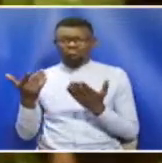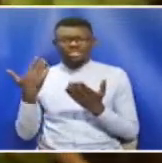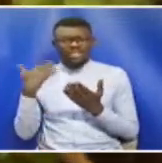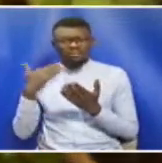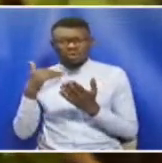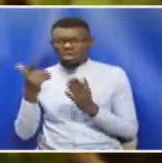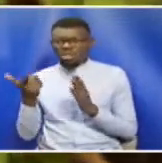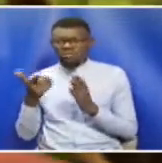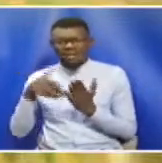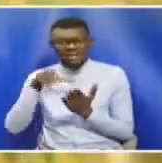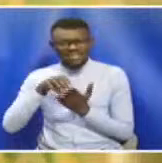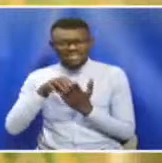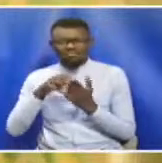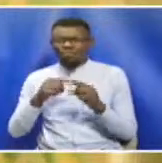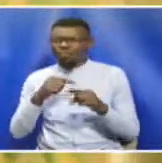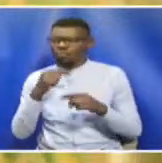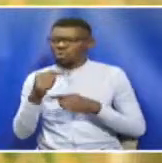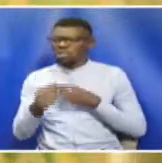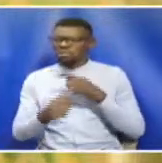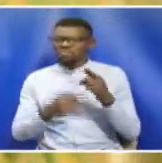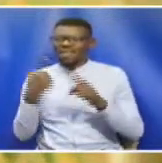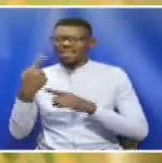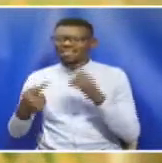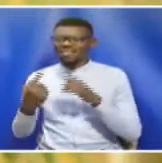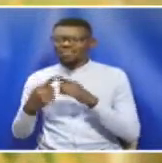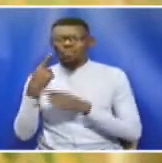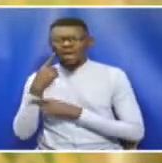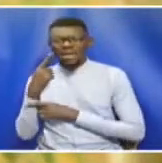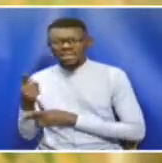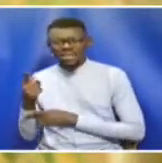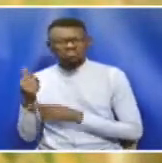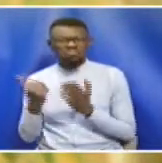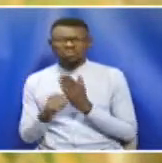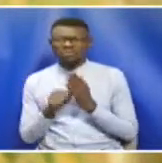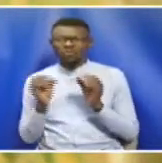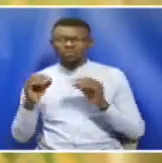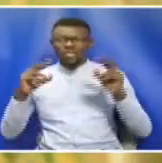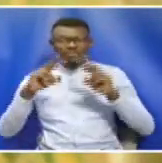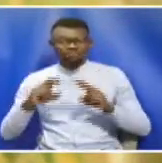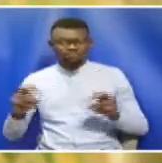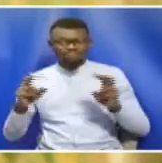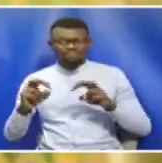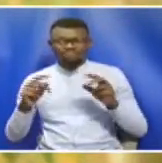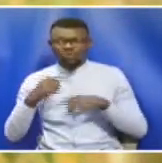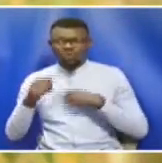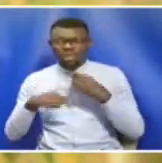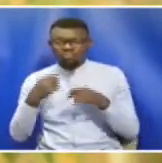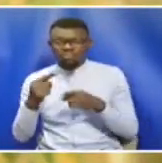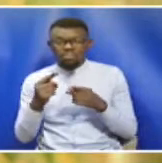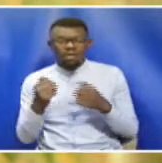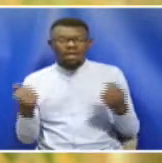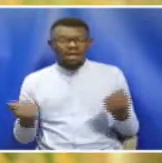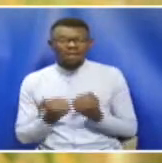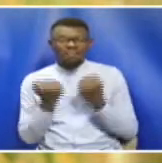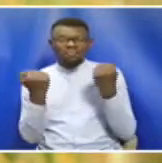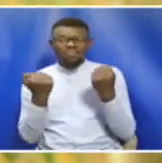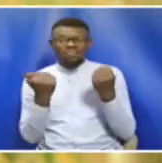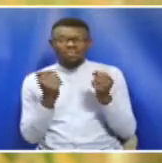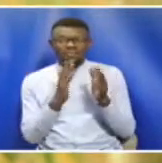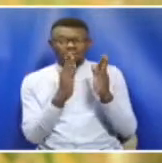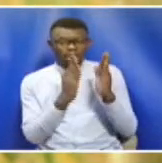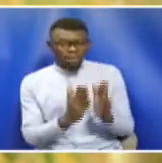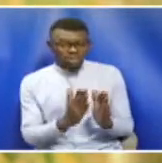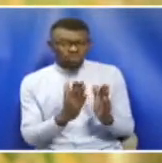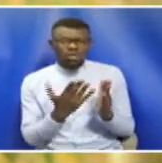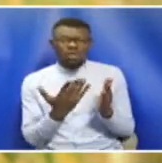never expire. Well, even if it's 100 years old, an investigation can be done. And if a person is found to have committed